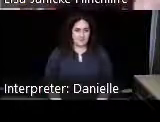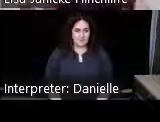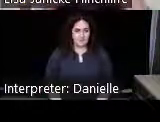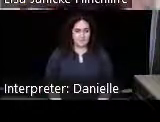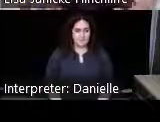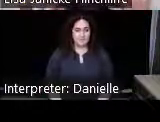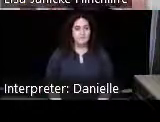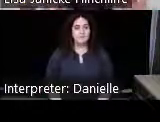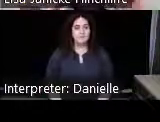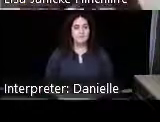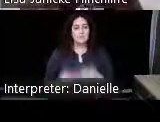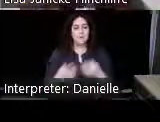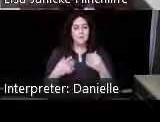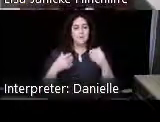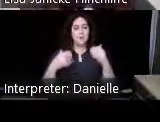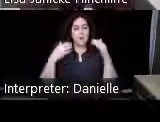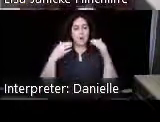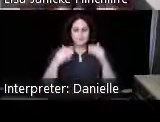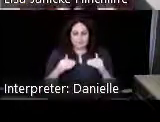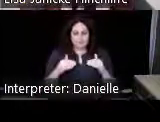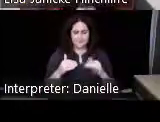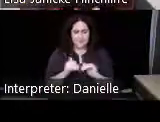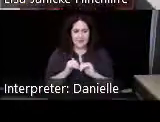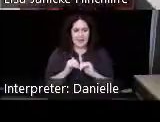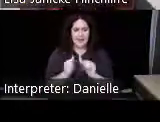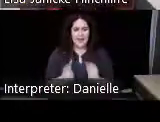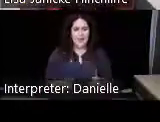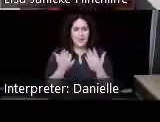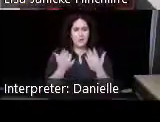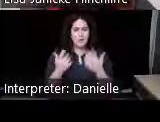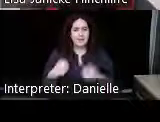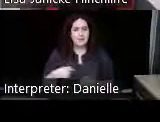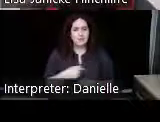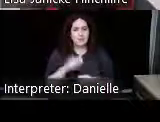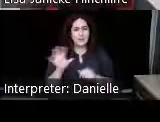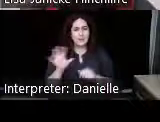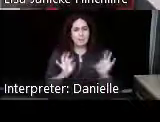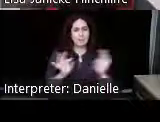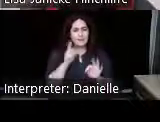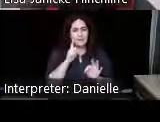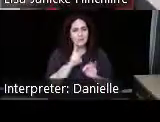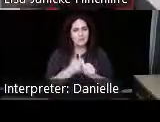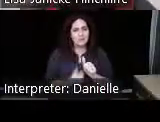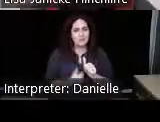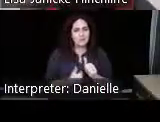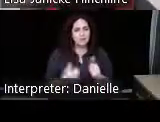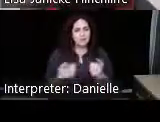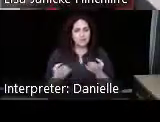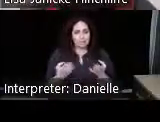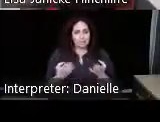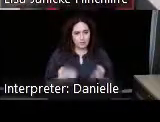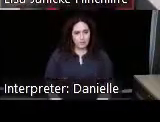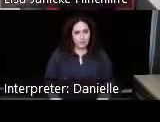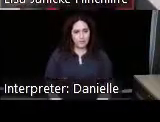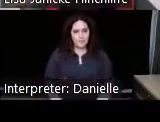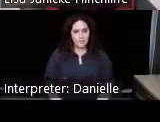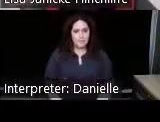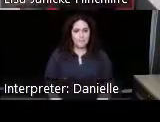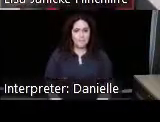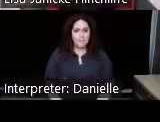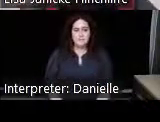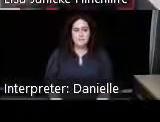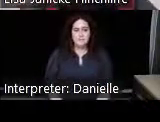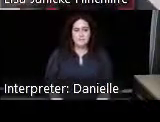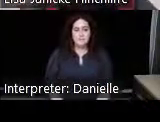look at on each server itself? And so we had to sample off each server. To do